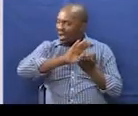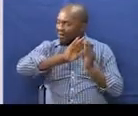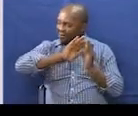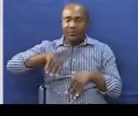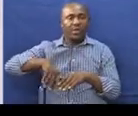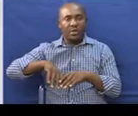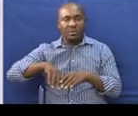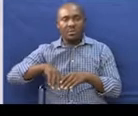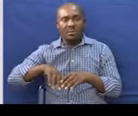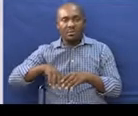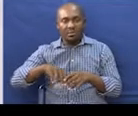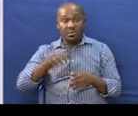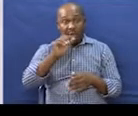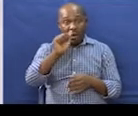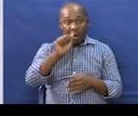the use